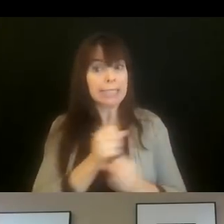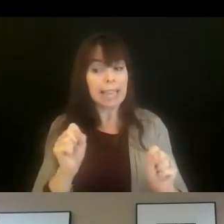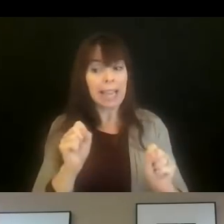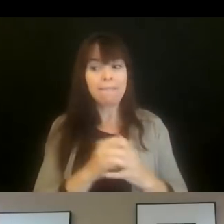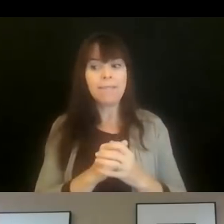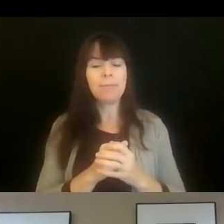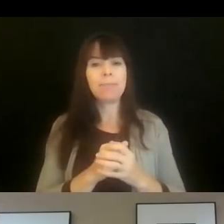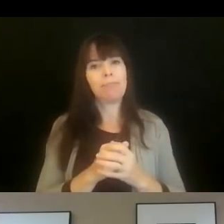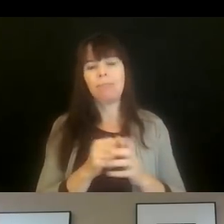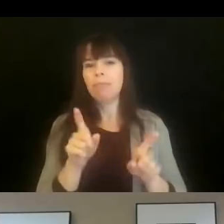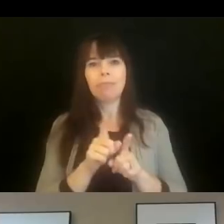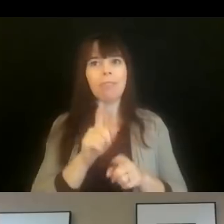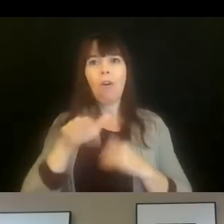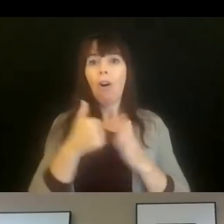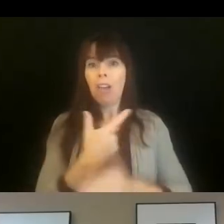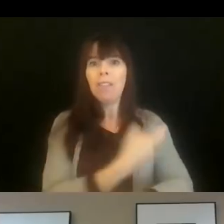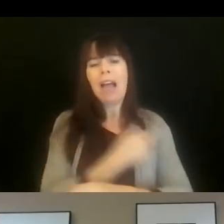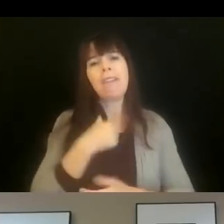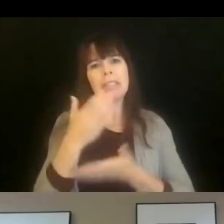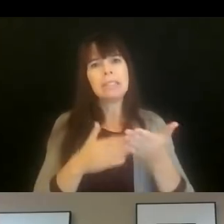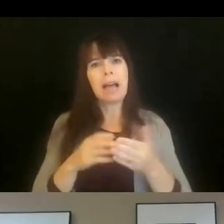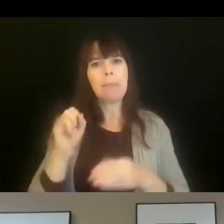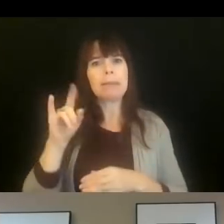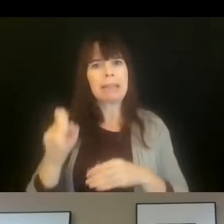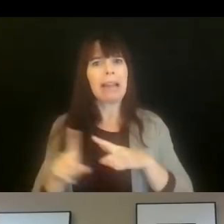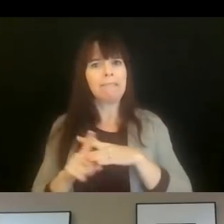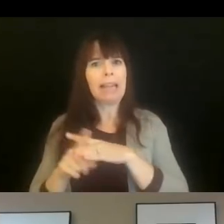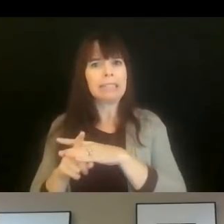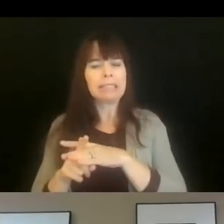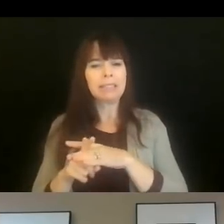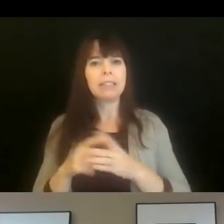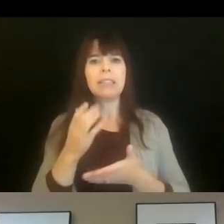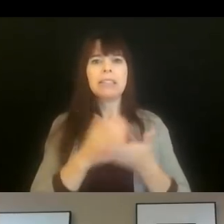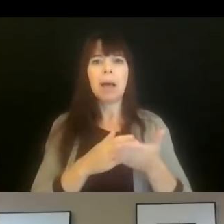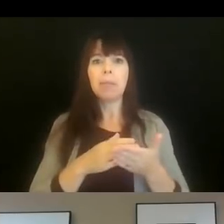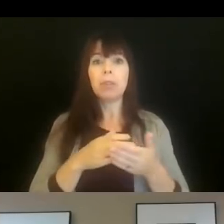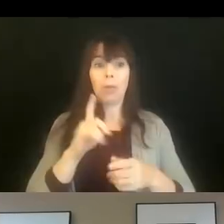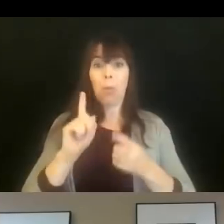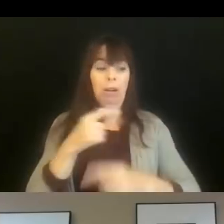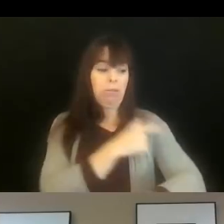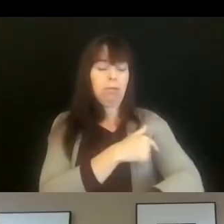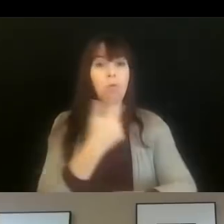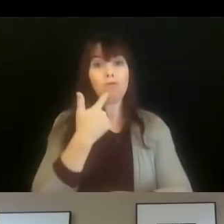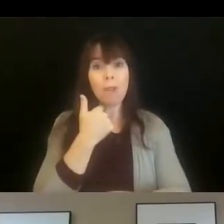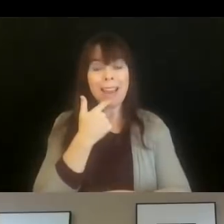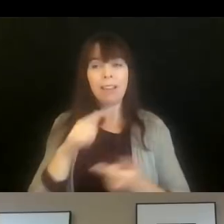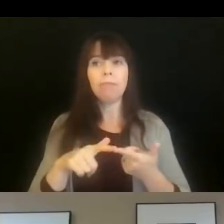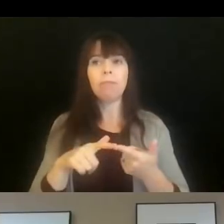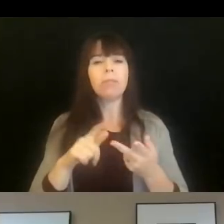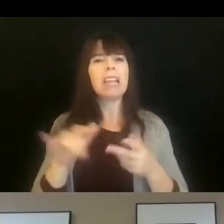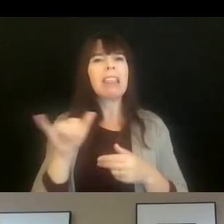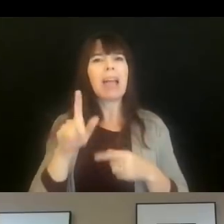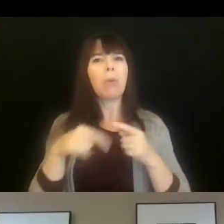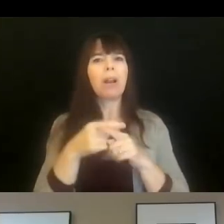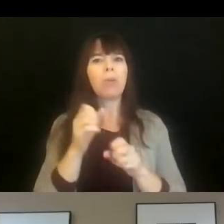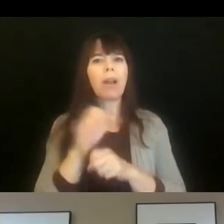Well, like all vaccines, they do have some side effects, and the common side effects are really at the injection site, very similar to when you get a flu